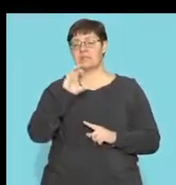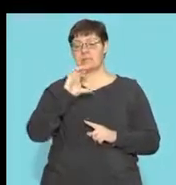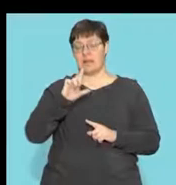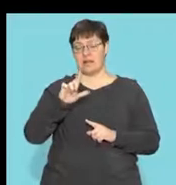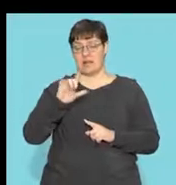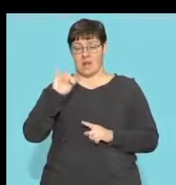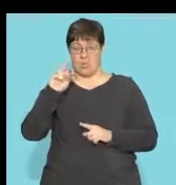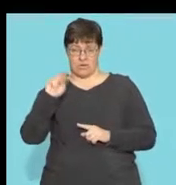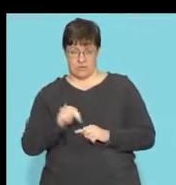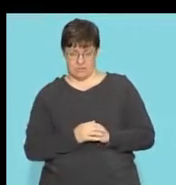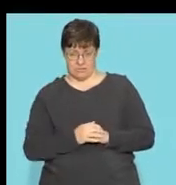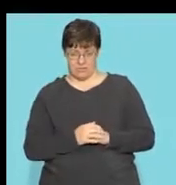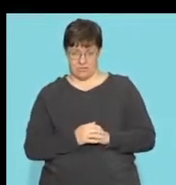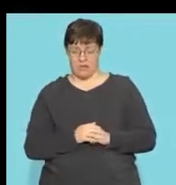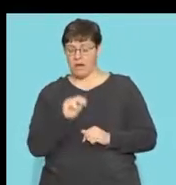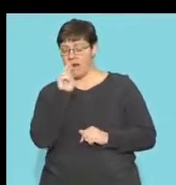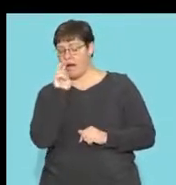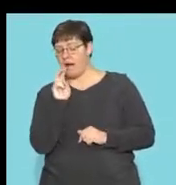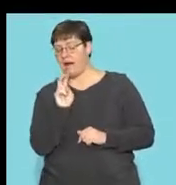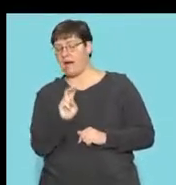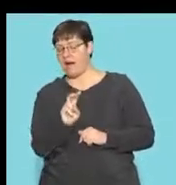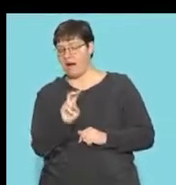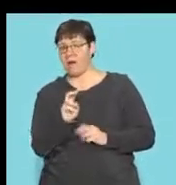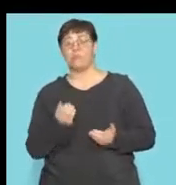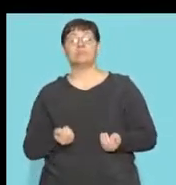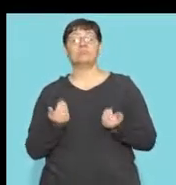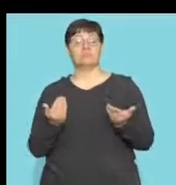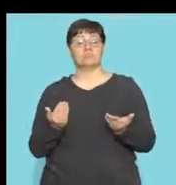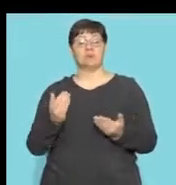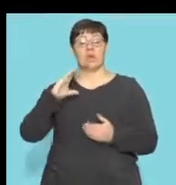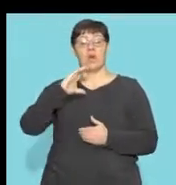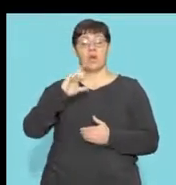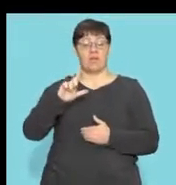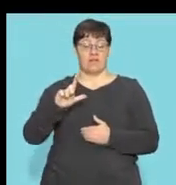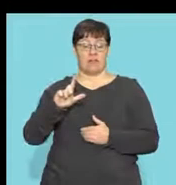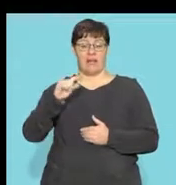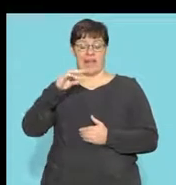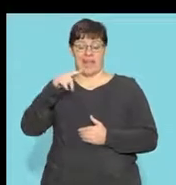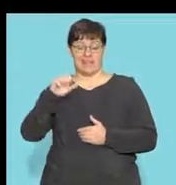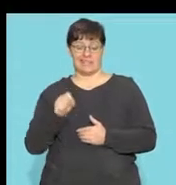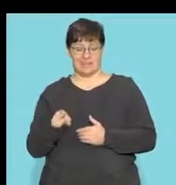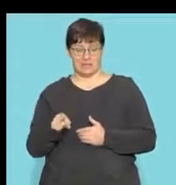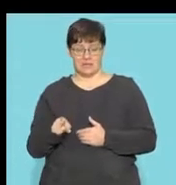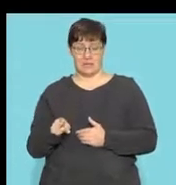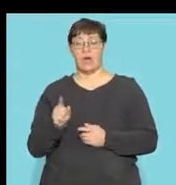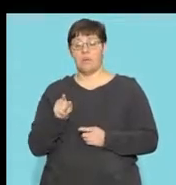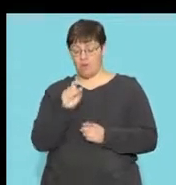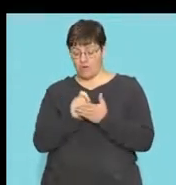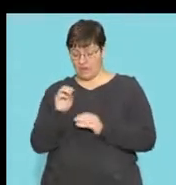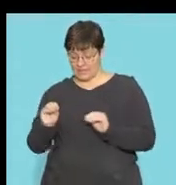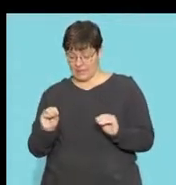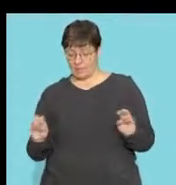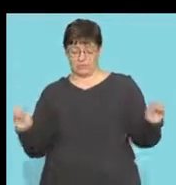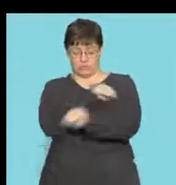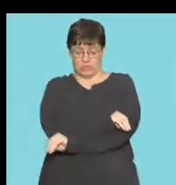the chloride ion. And we therefore see that that's producing chlorine gas. We're going to need to write that and change it